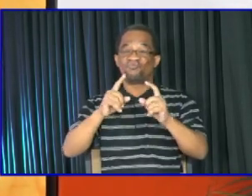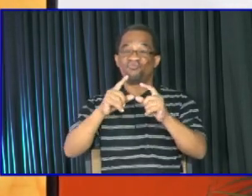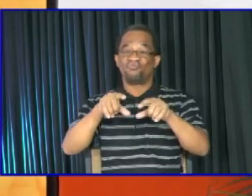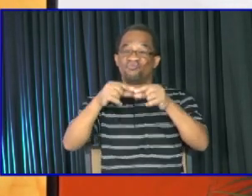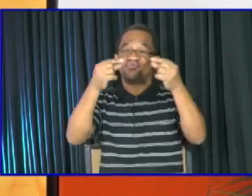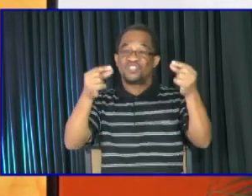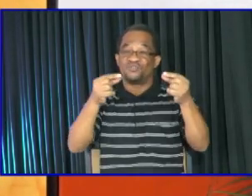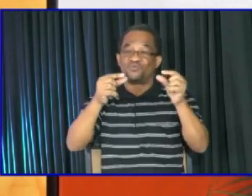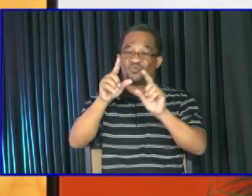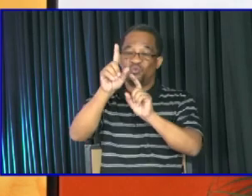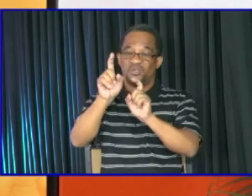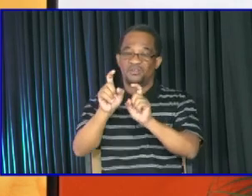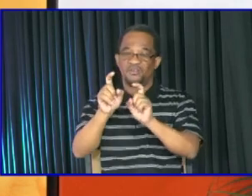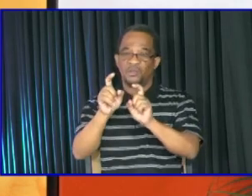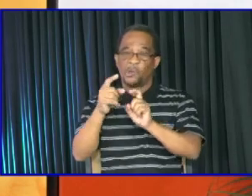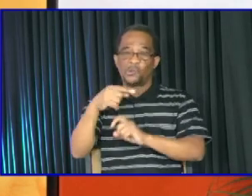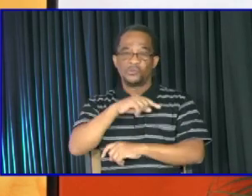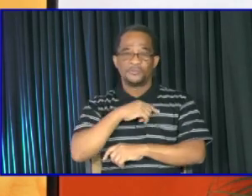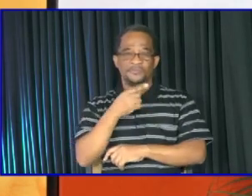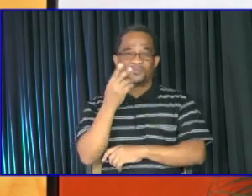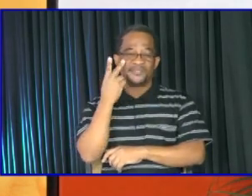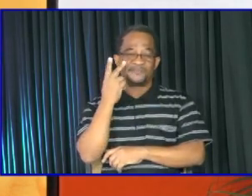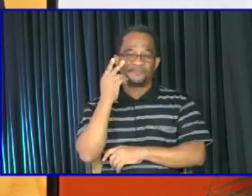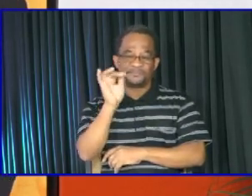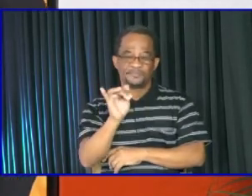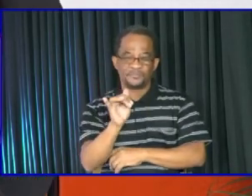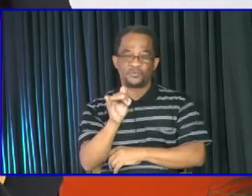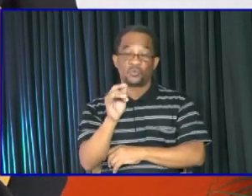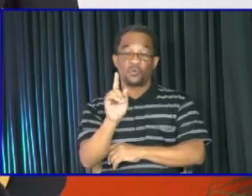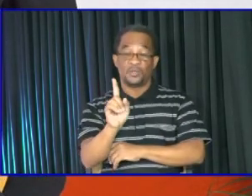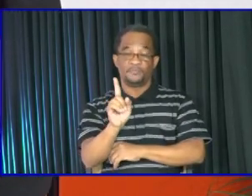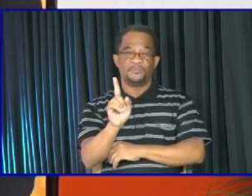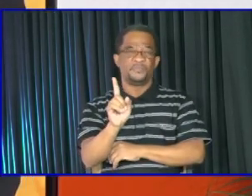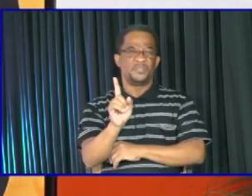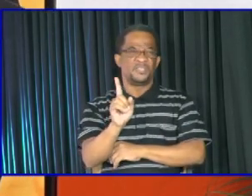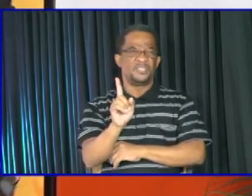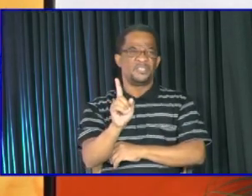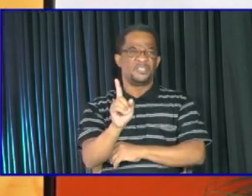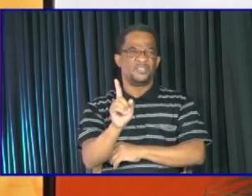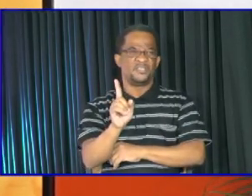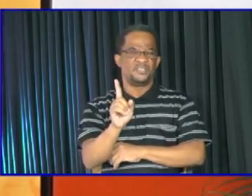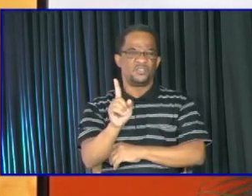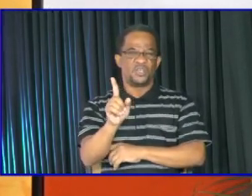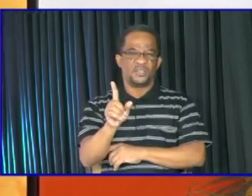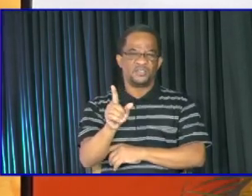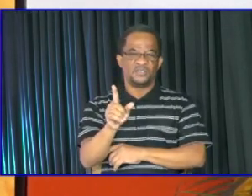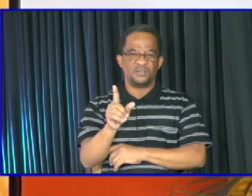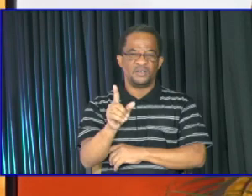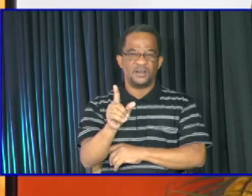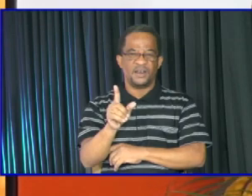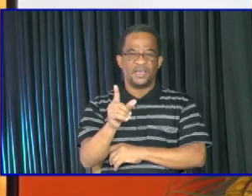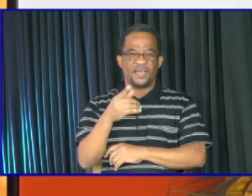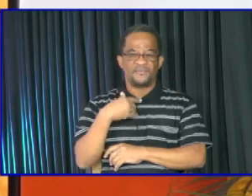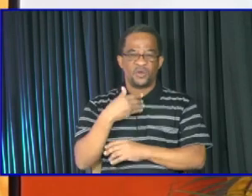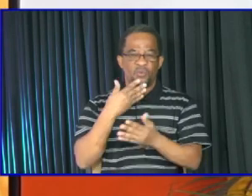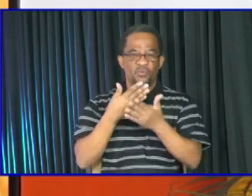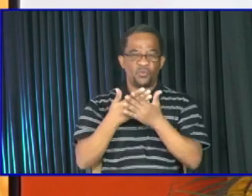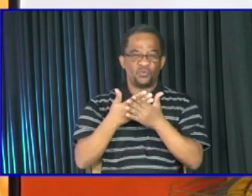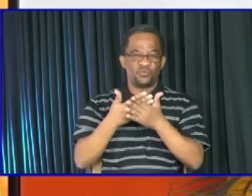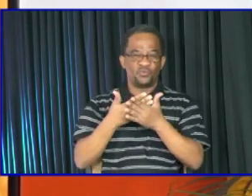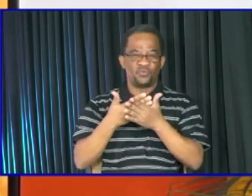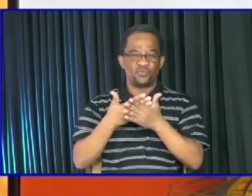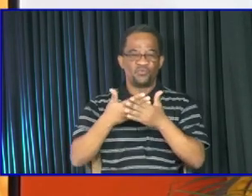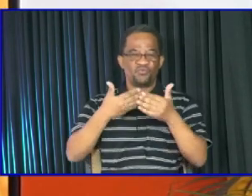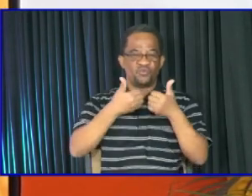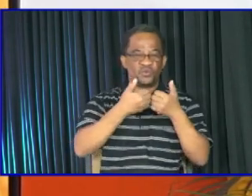greatest question, we will observe that, one, you can be close to someone or closely connected